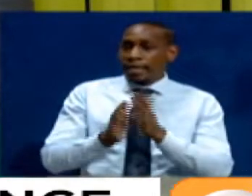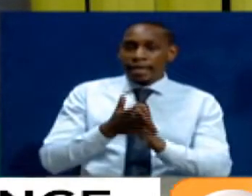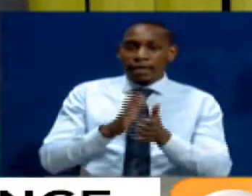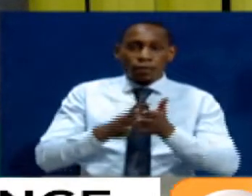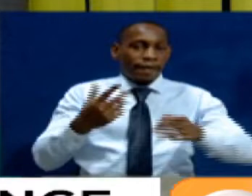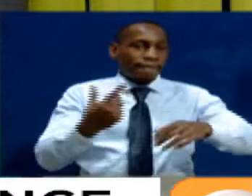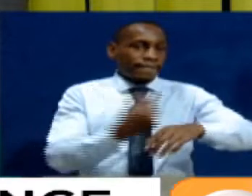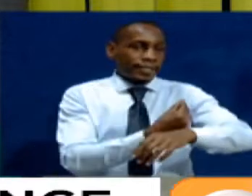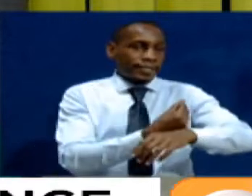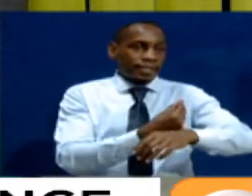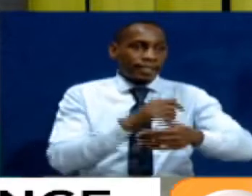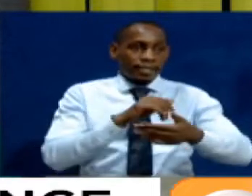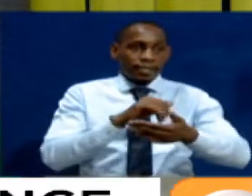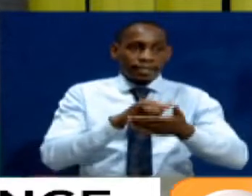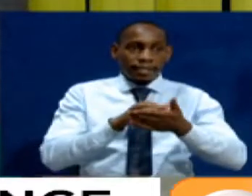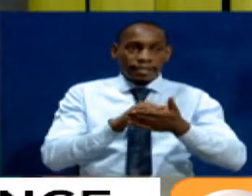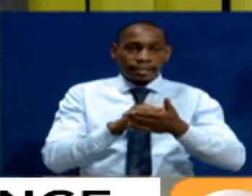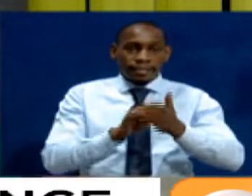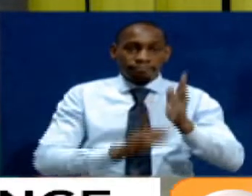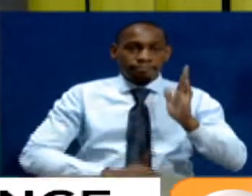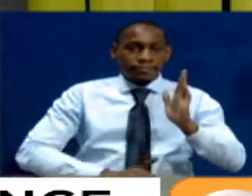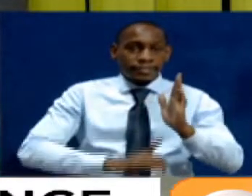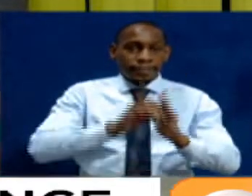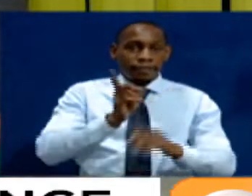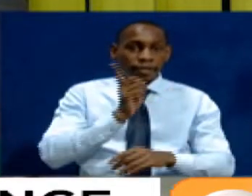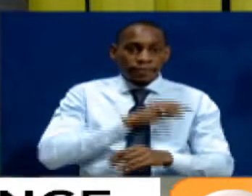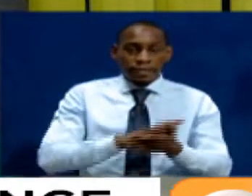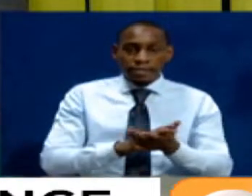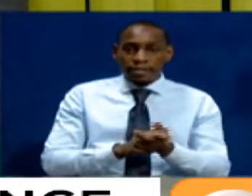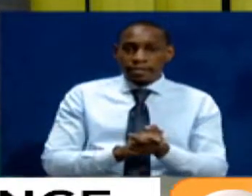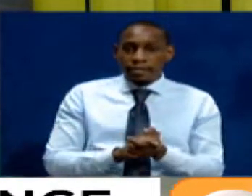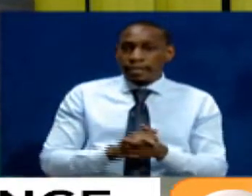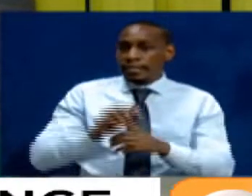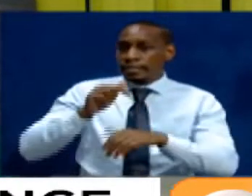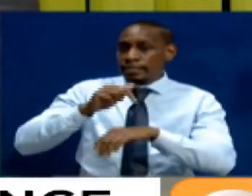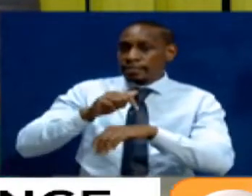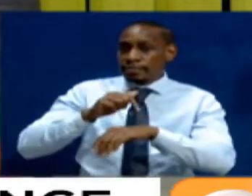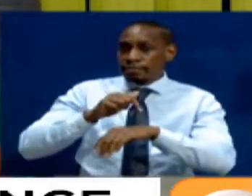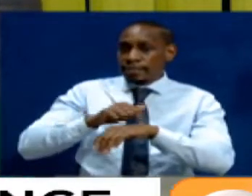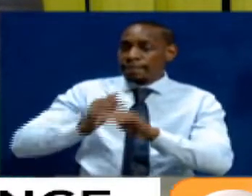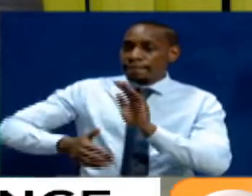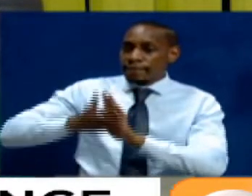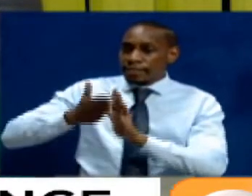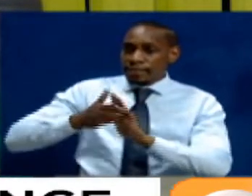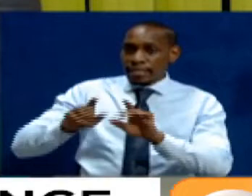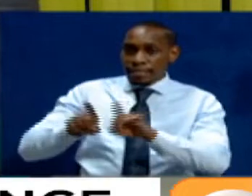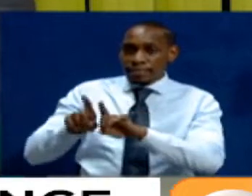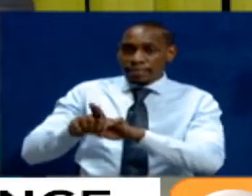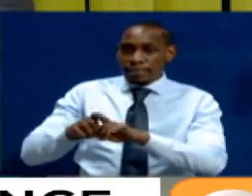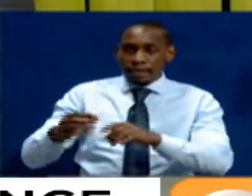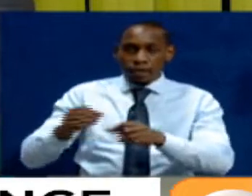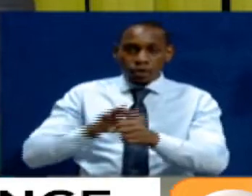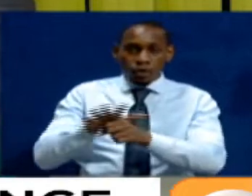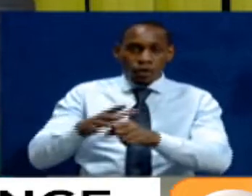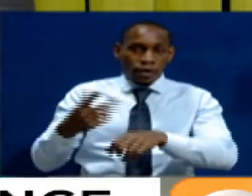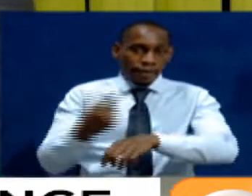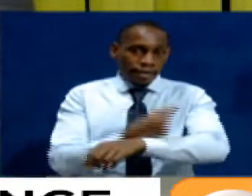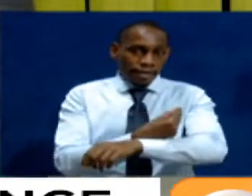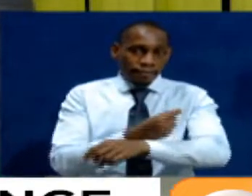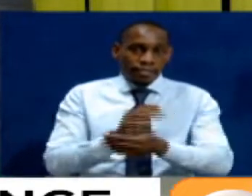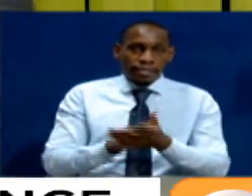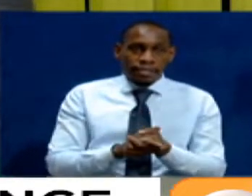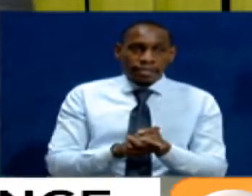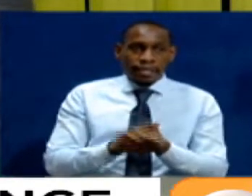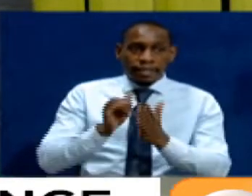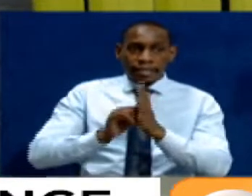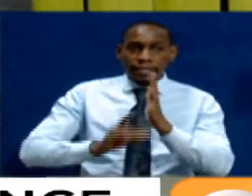a vaccine that has been developed in the speed at the speed at which this COVID vaccine